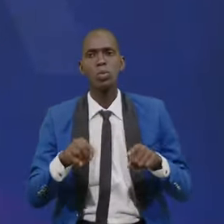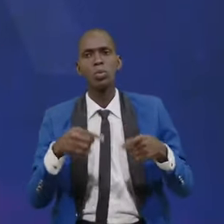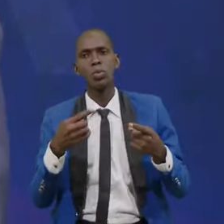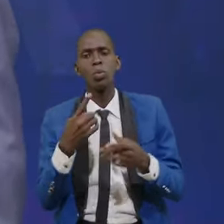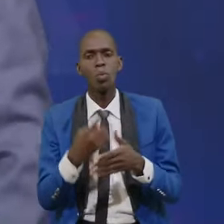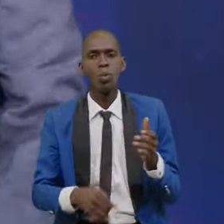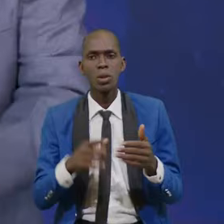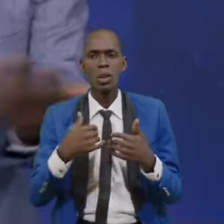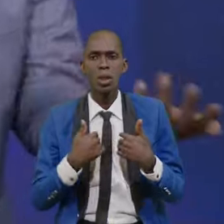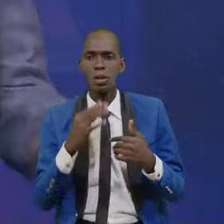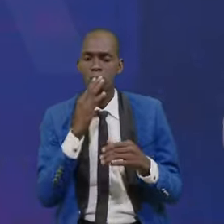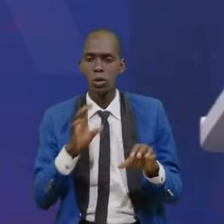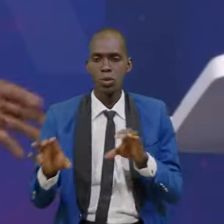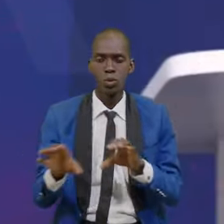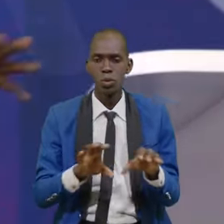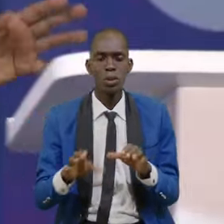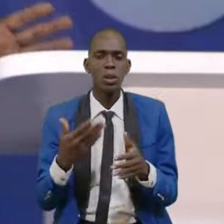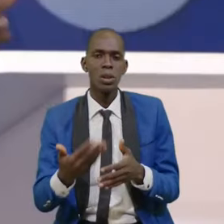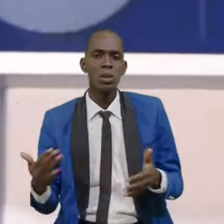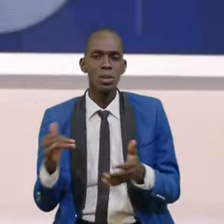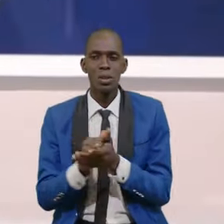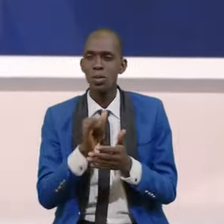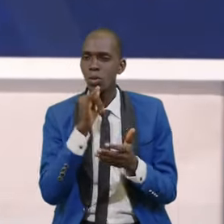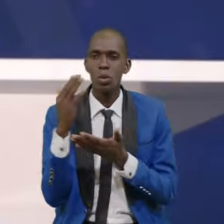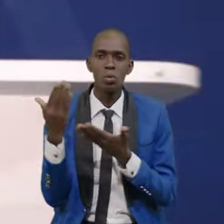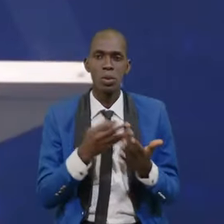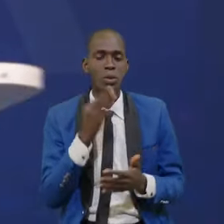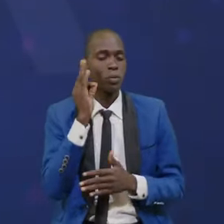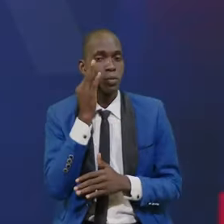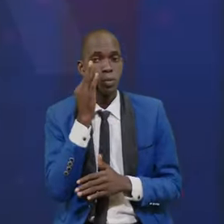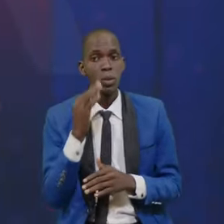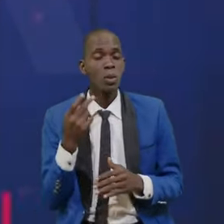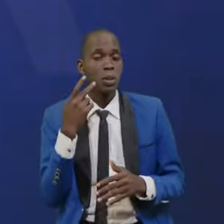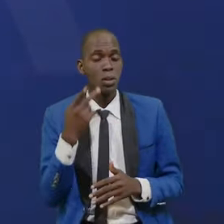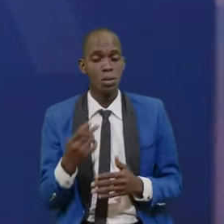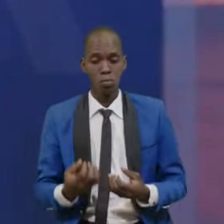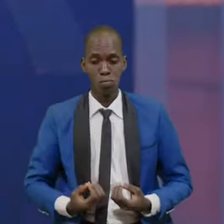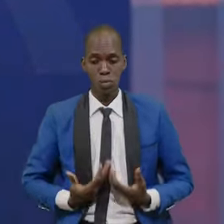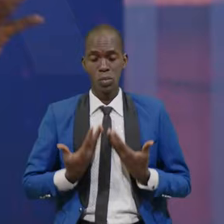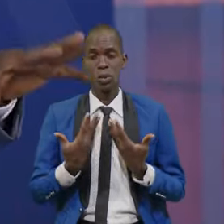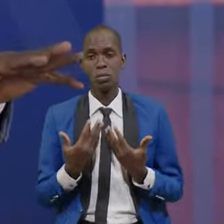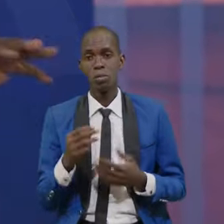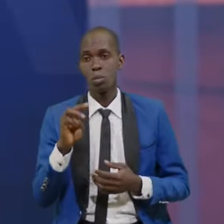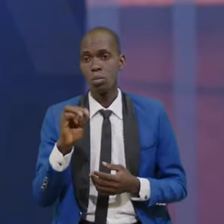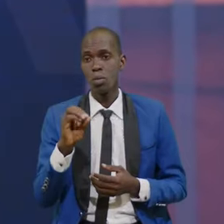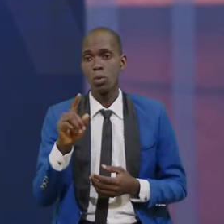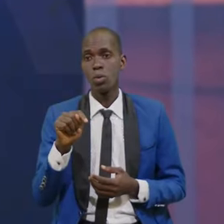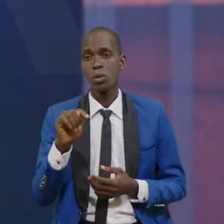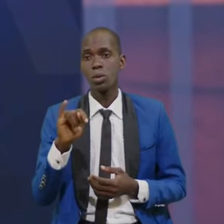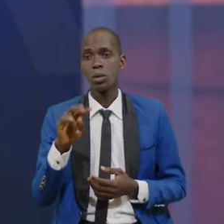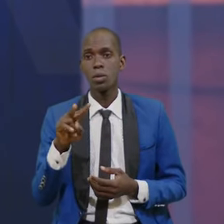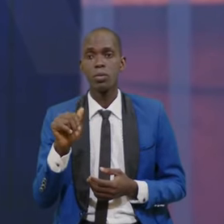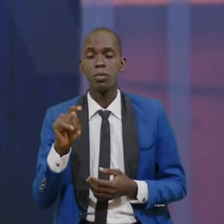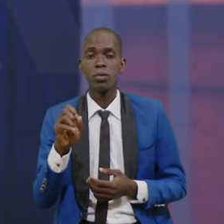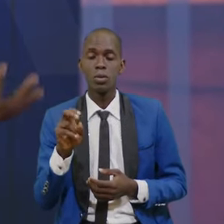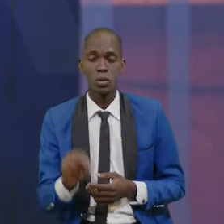which wasn't bearing fruit. Motivation in a meeting like this is not the thing we're going to do. We're going to get to the word